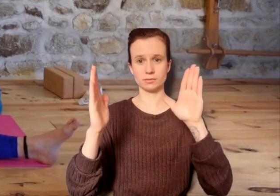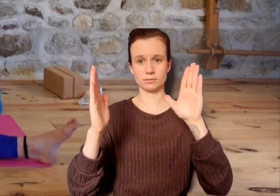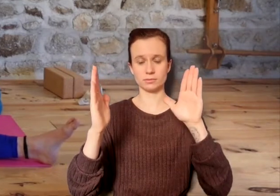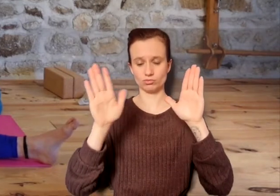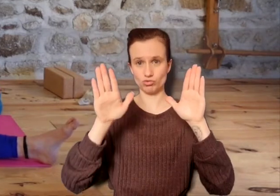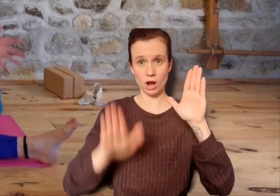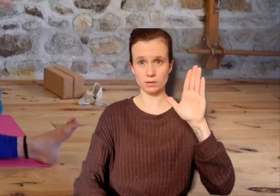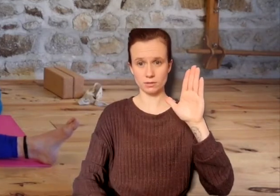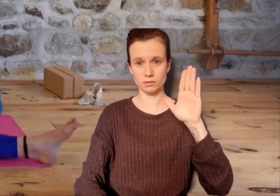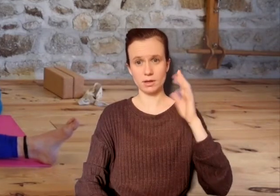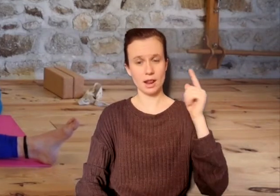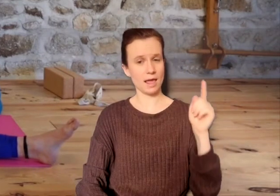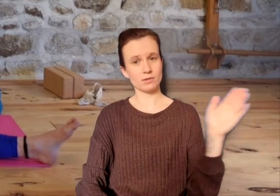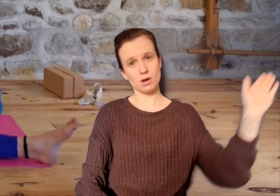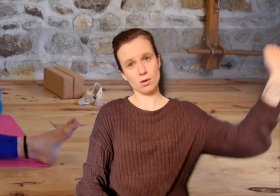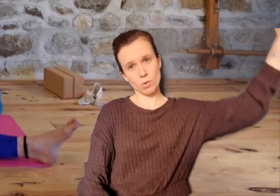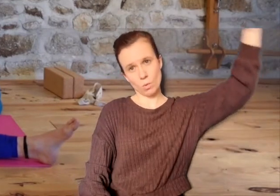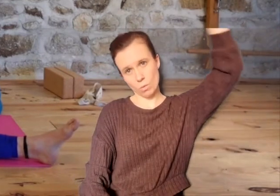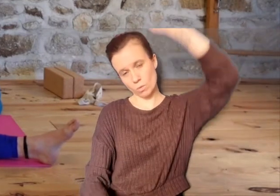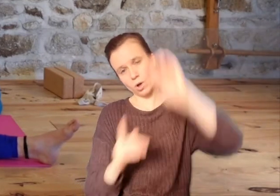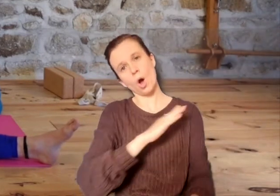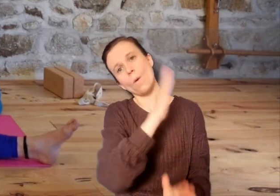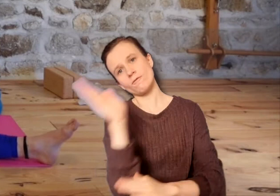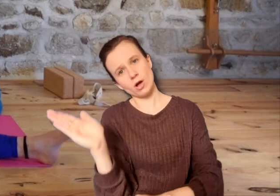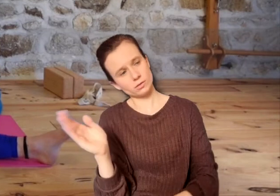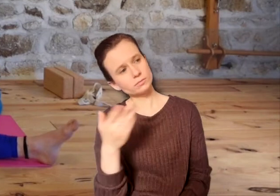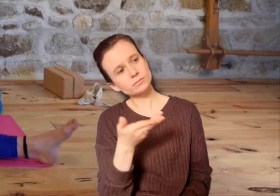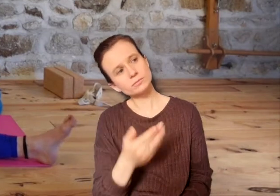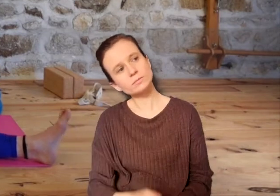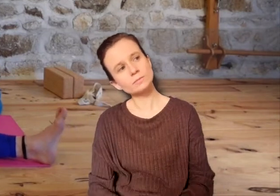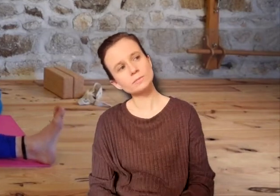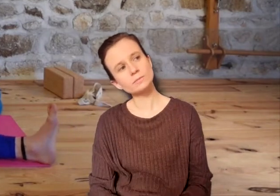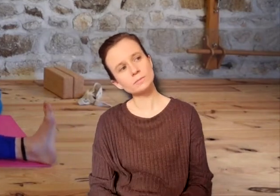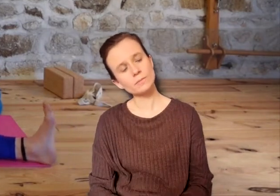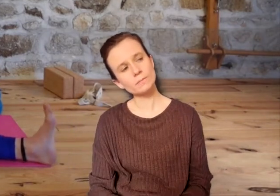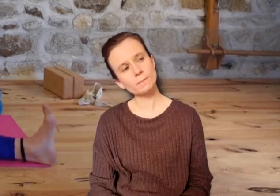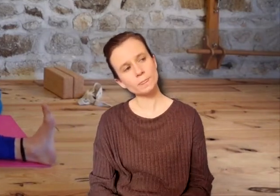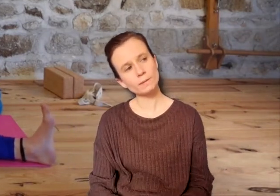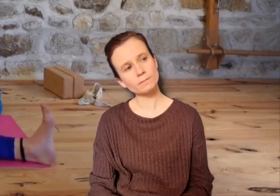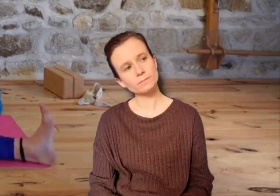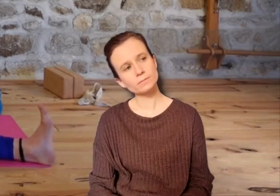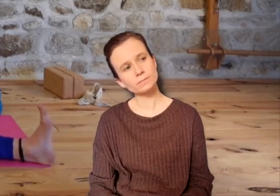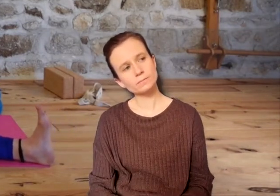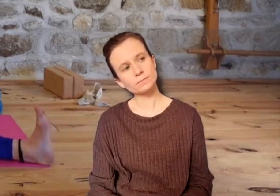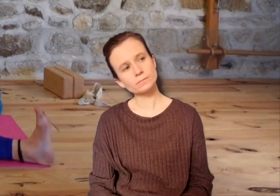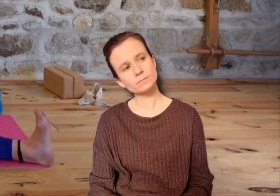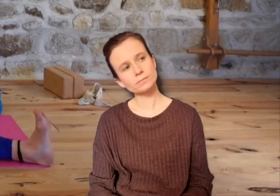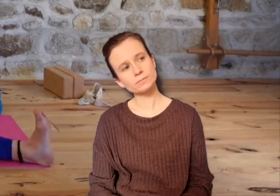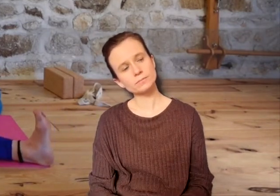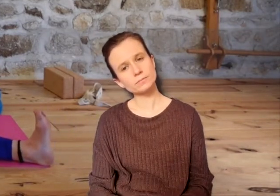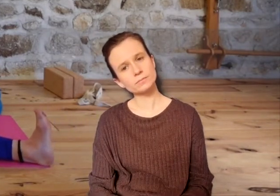between. You're going to reach your left arm up to the ceiling. Lift the whole left side of the body. Reach all the way